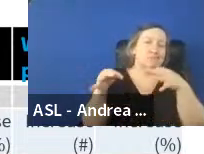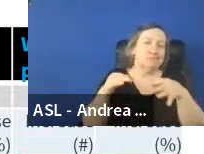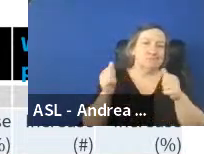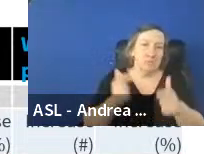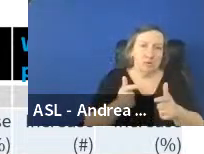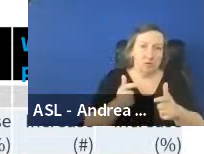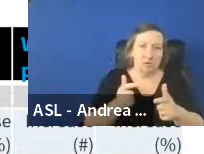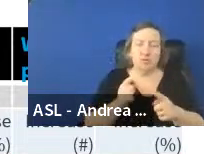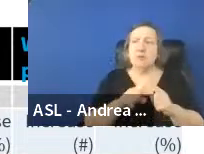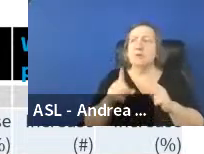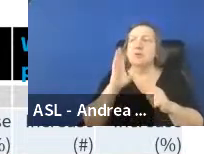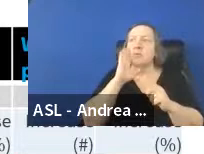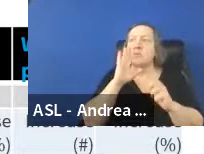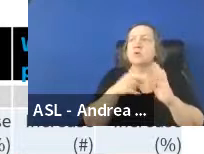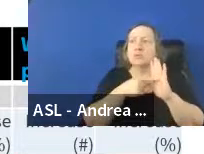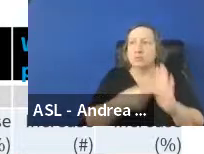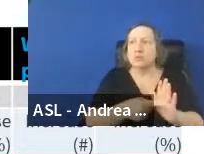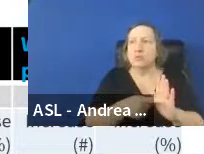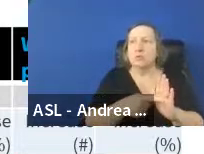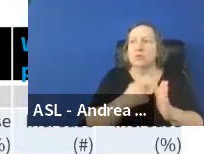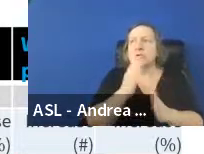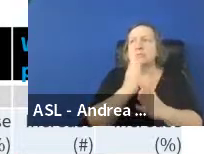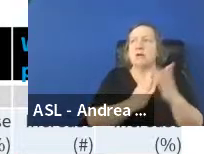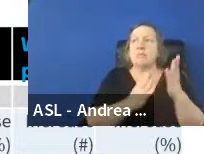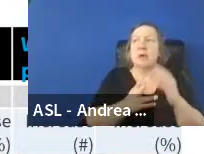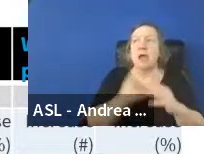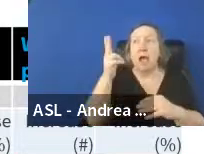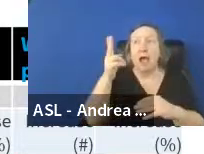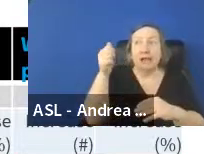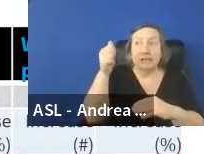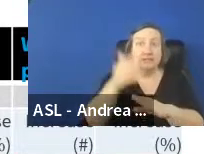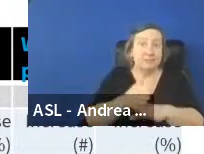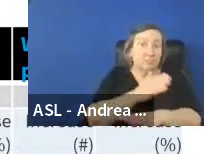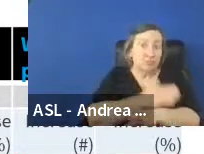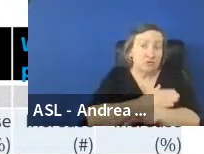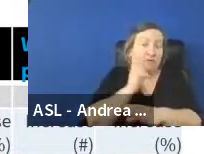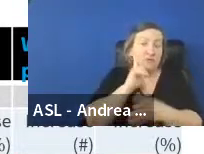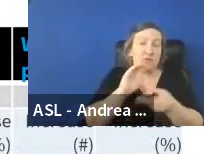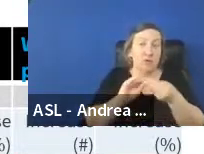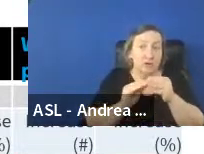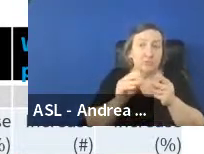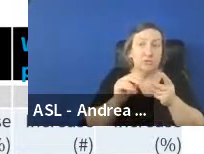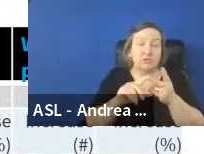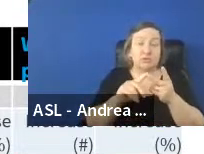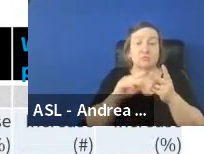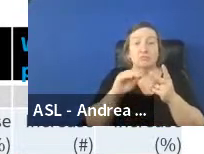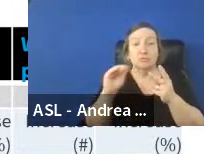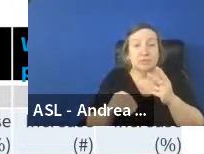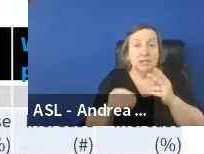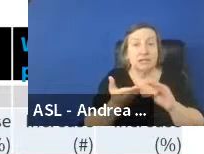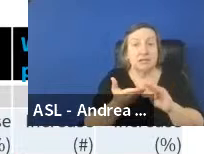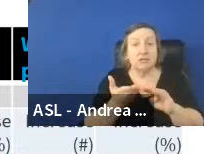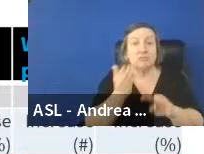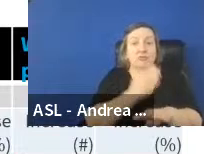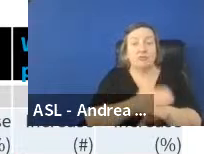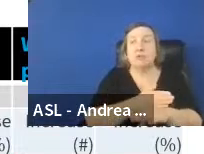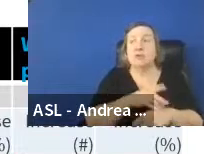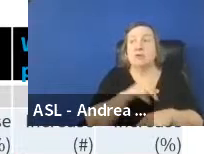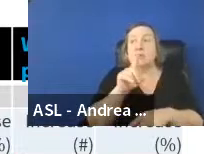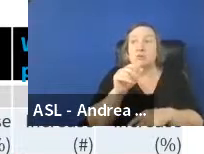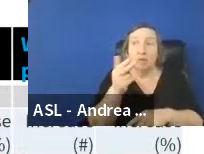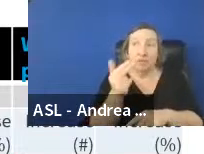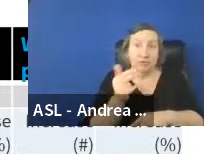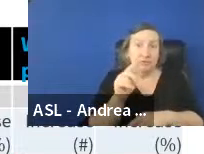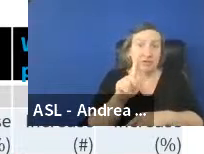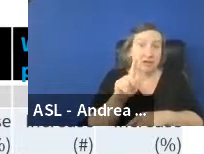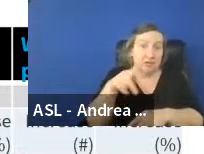but I'll point out some of the highest improvements in terms of numbers and the percentage improvement. The 2013